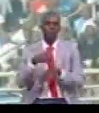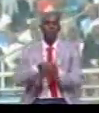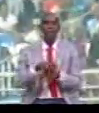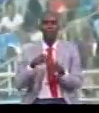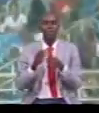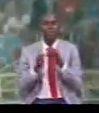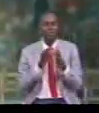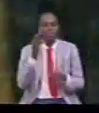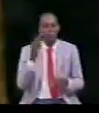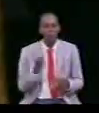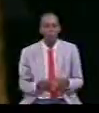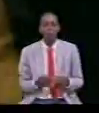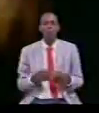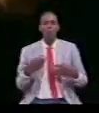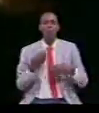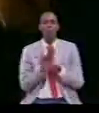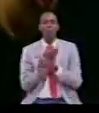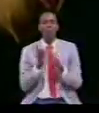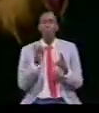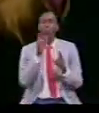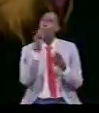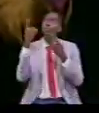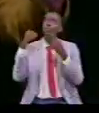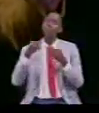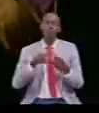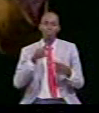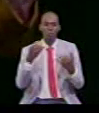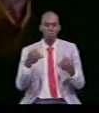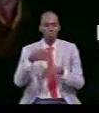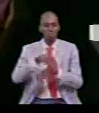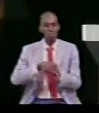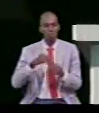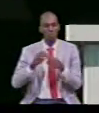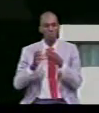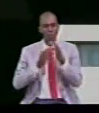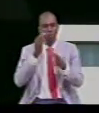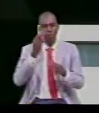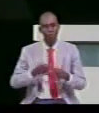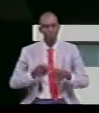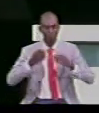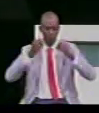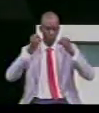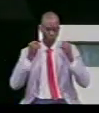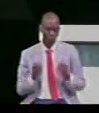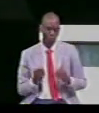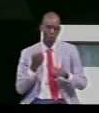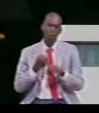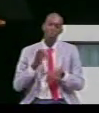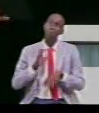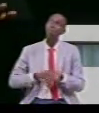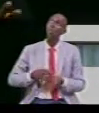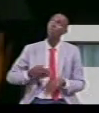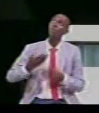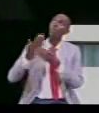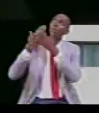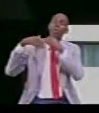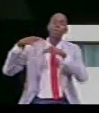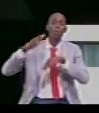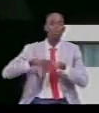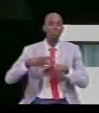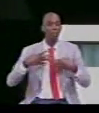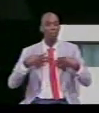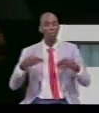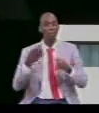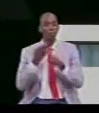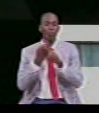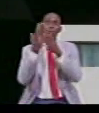is coming to you tonight. Strength, strength from on high. Power from on high. Healing from on